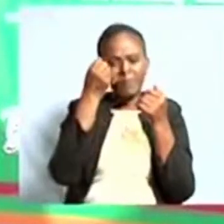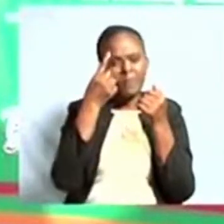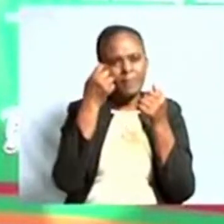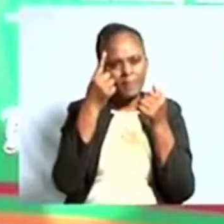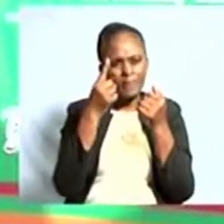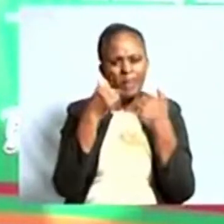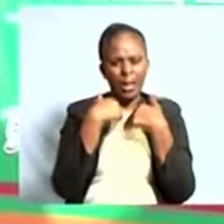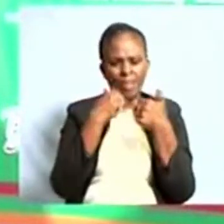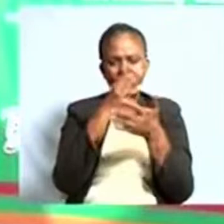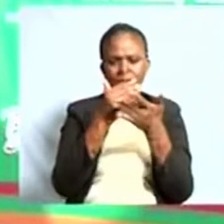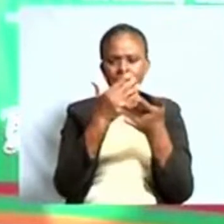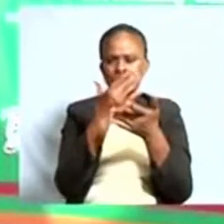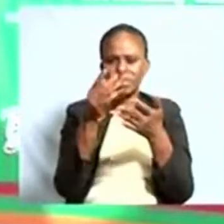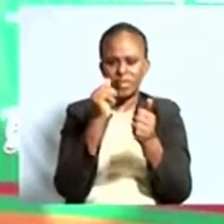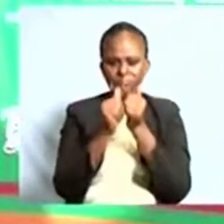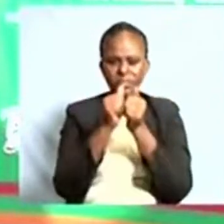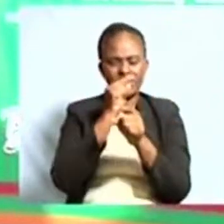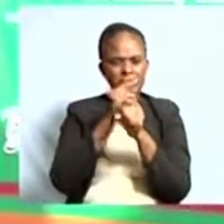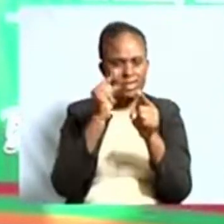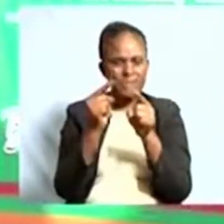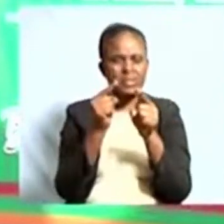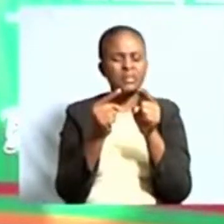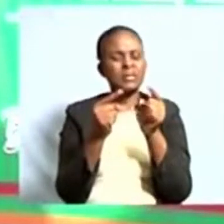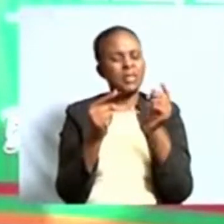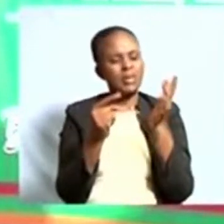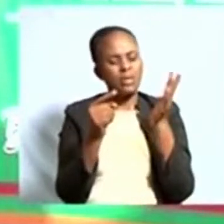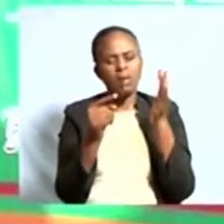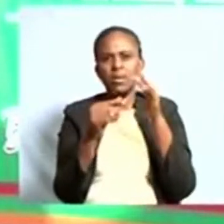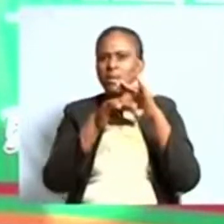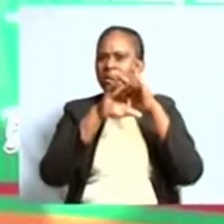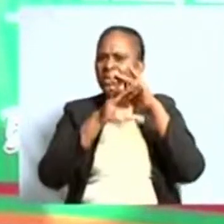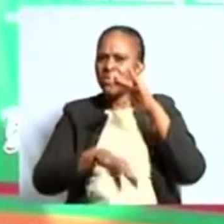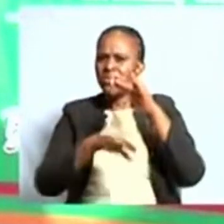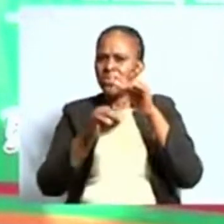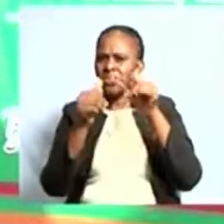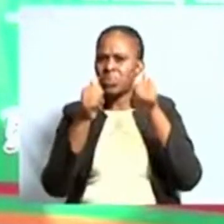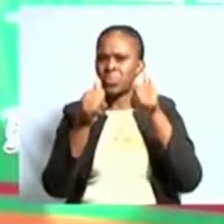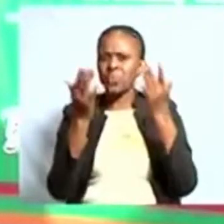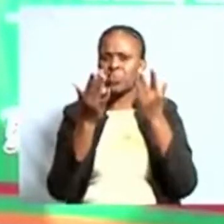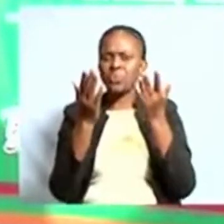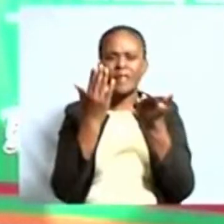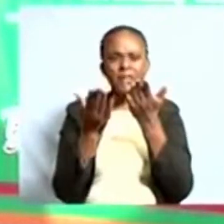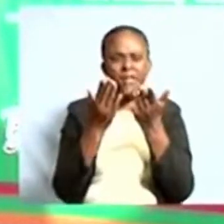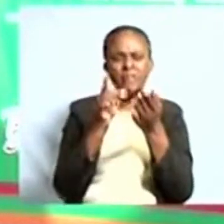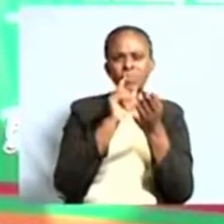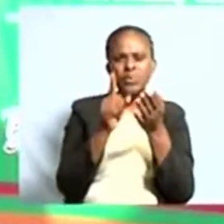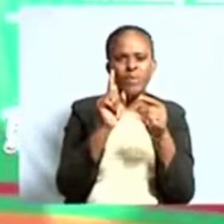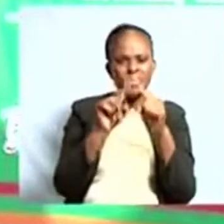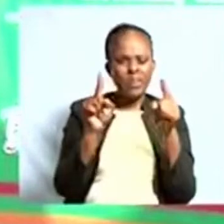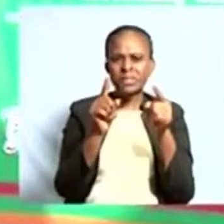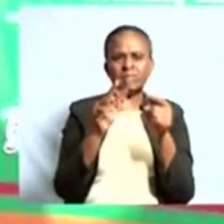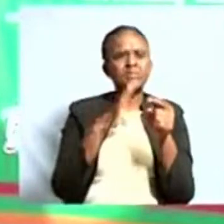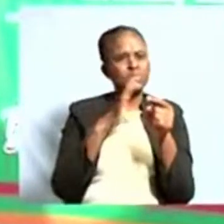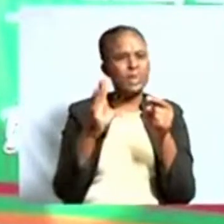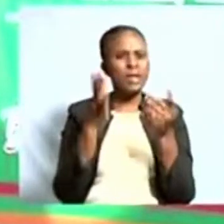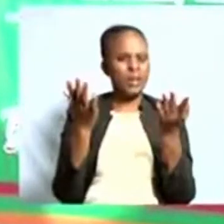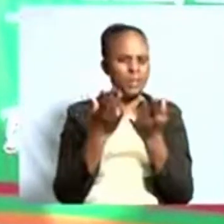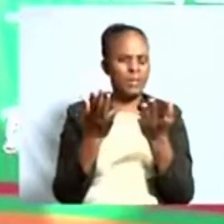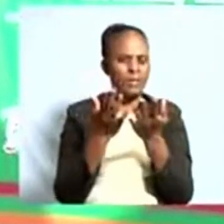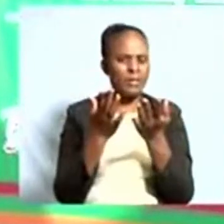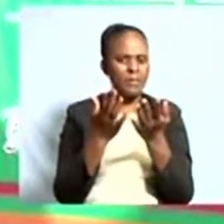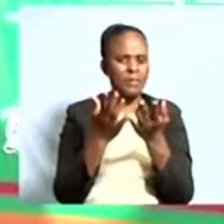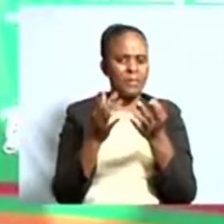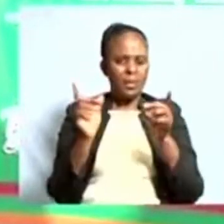there are some products which are just falsified or substandard. It could be genuine, but substandard. So that's